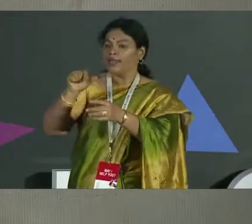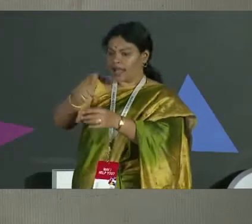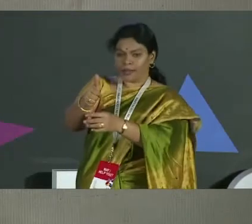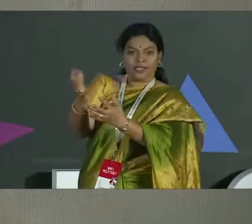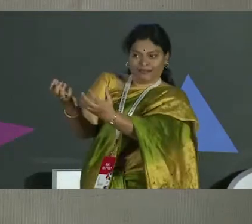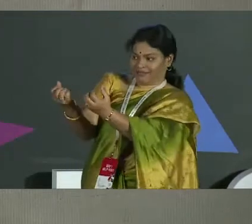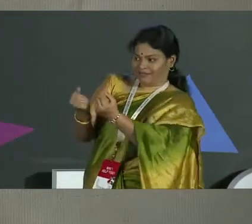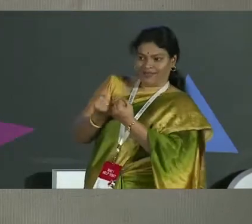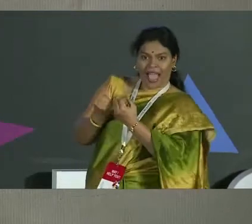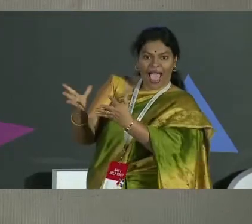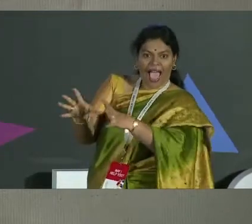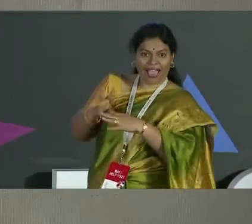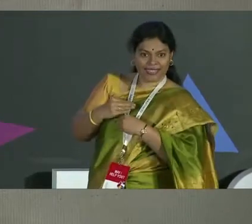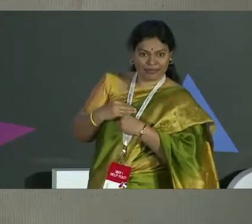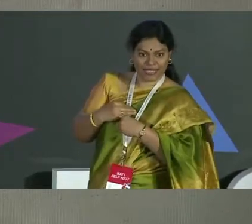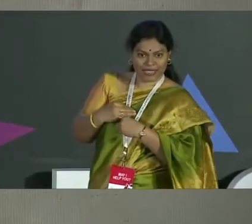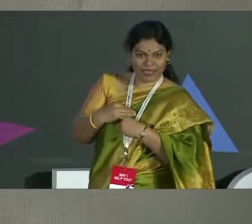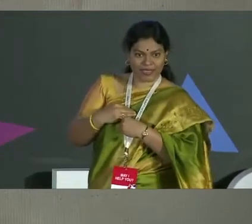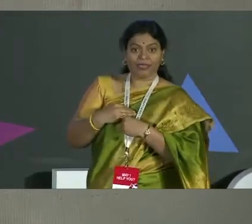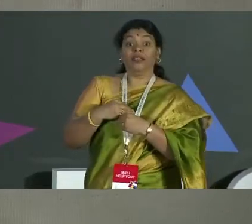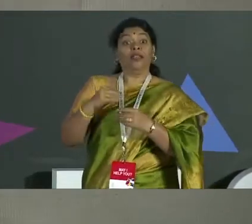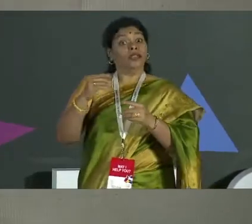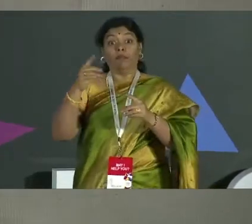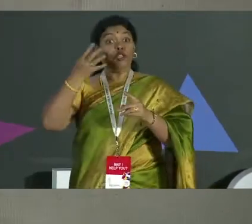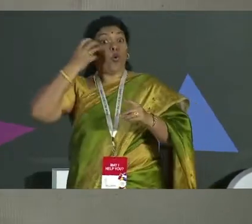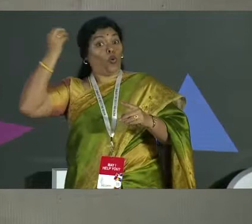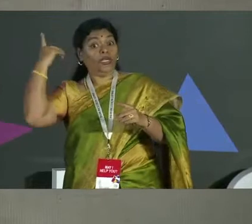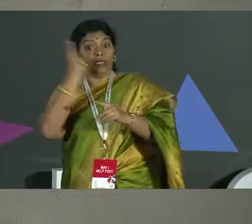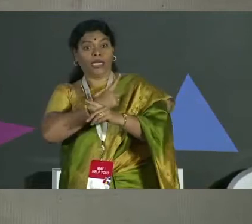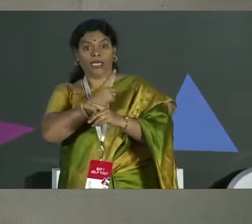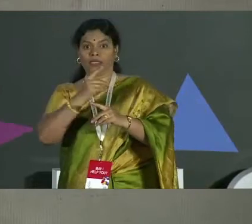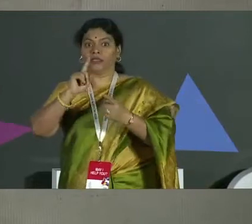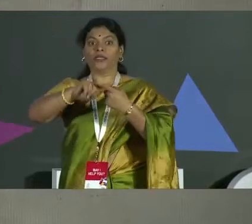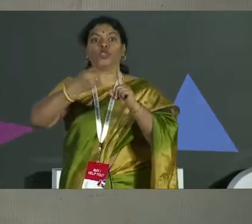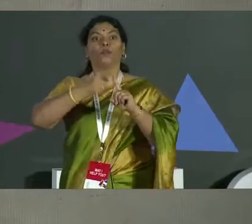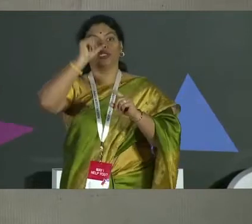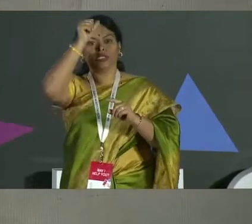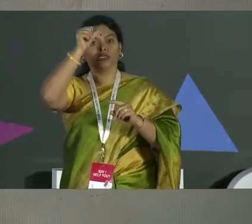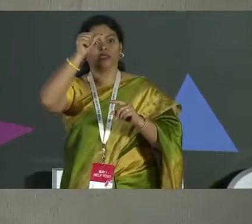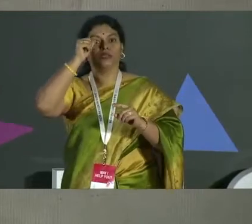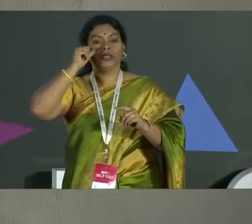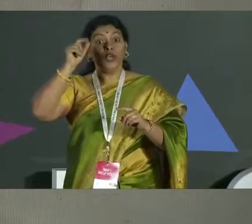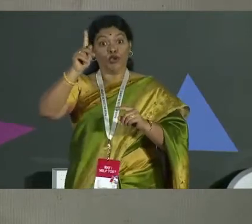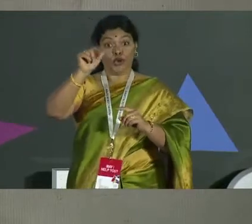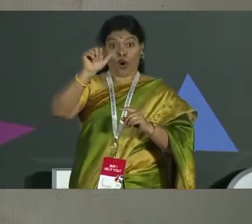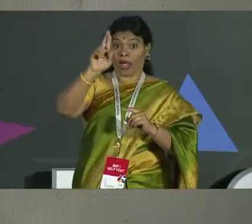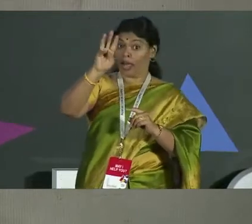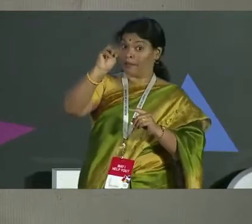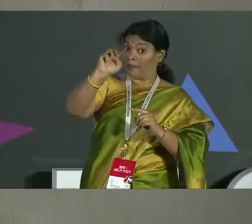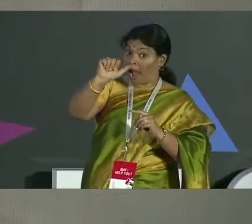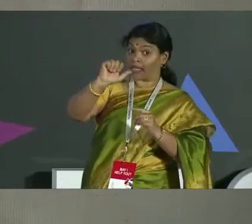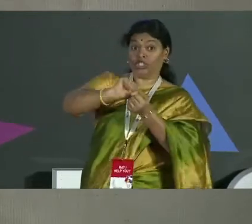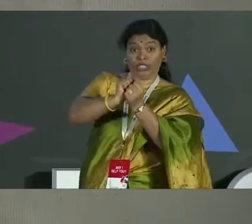Yeah. In the traditional Indian way, it's the exact opposite. Because the concept of karma changes your mind completely.